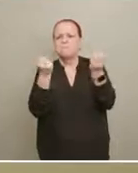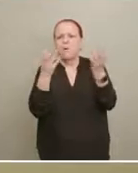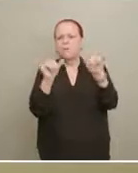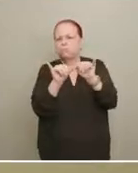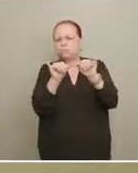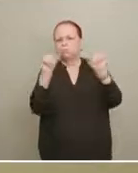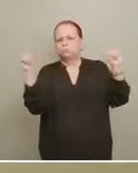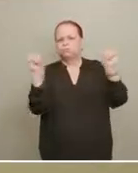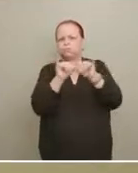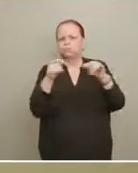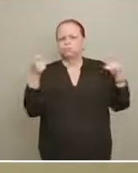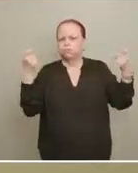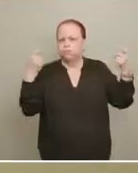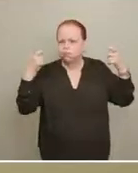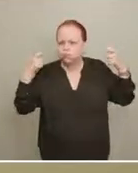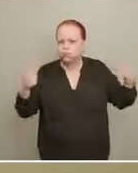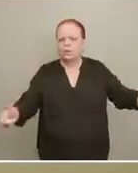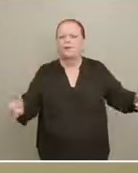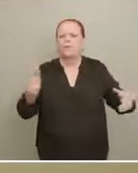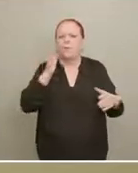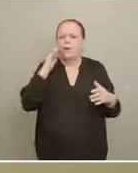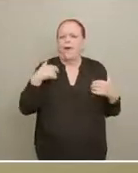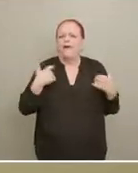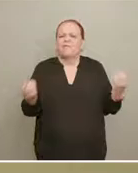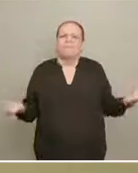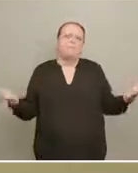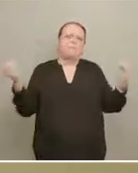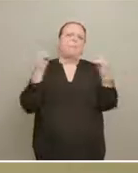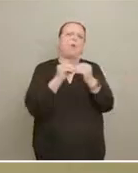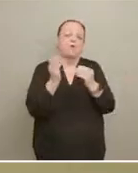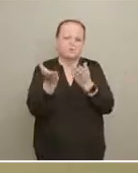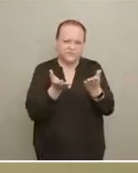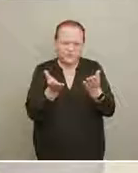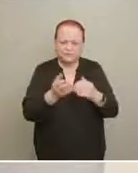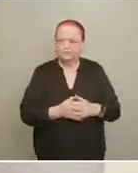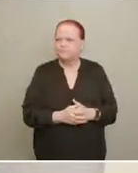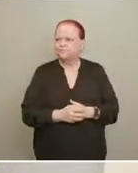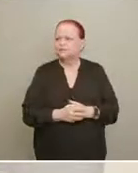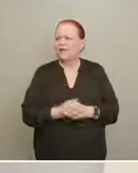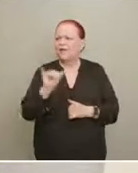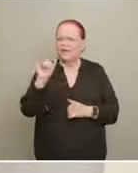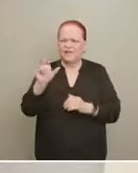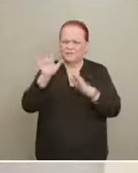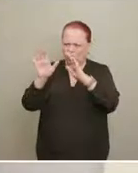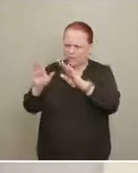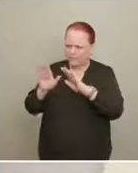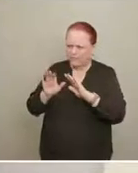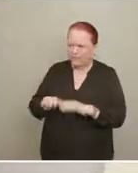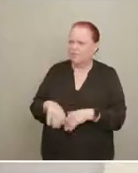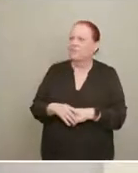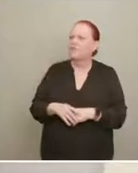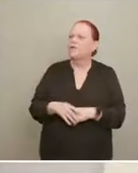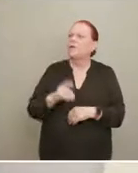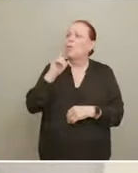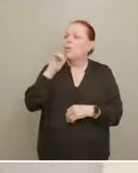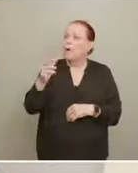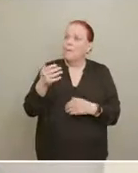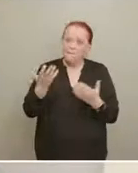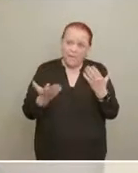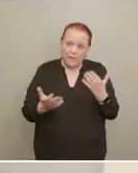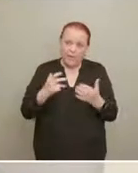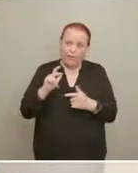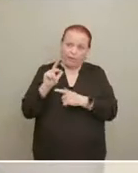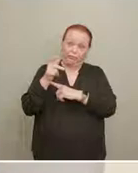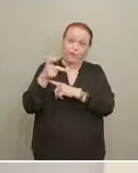much broader scope of services. Yeah. That's terrific that you're doing there. And then there may be an additional campus beyond